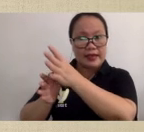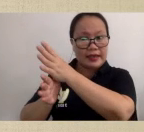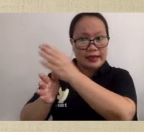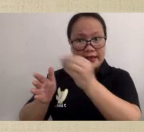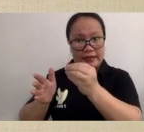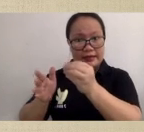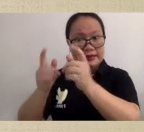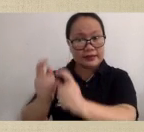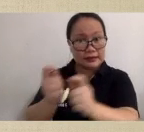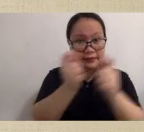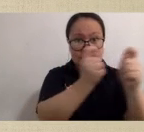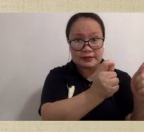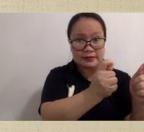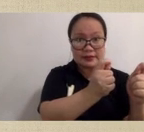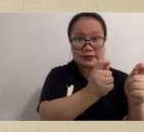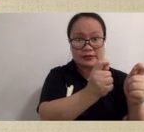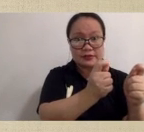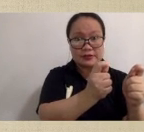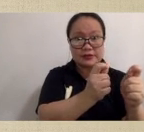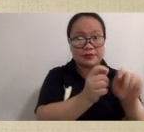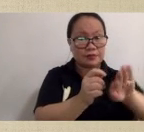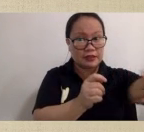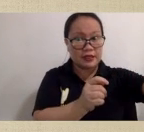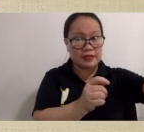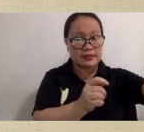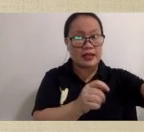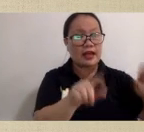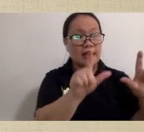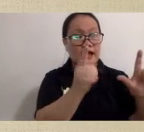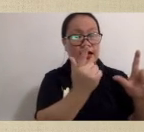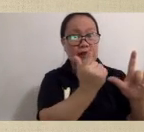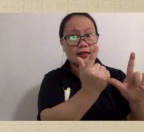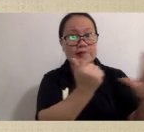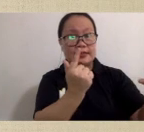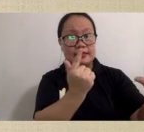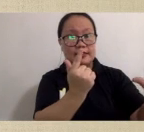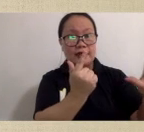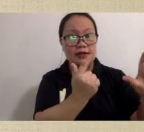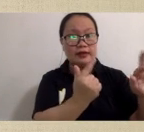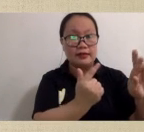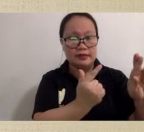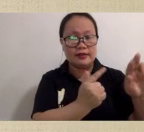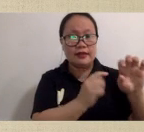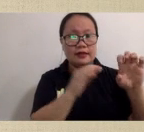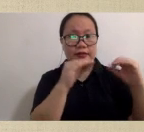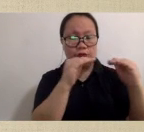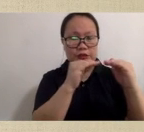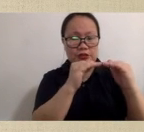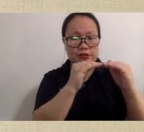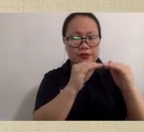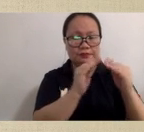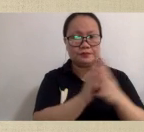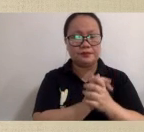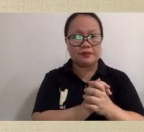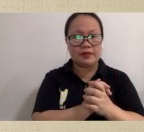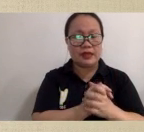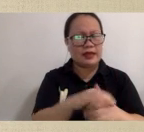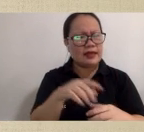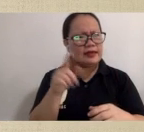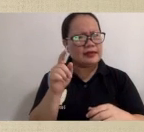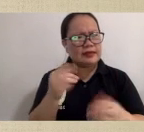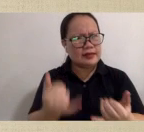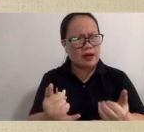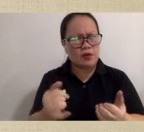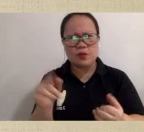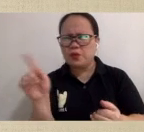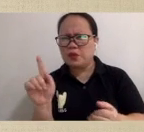kabila ang tinatawag nating linear equation. Now, ano ba itong mga